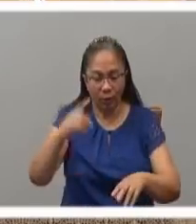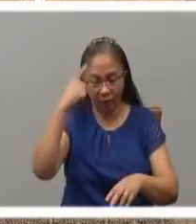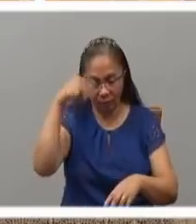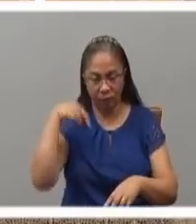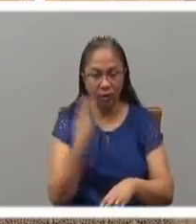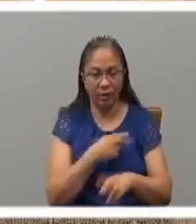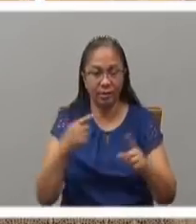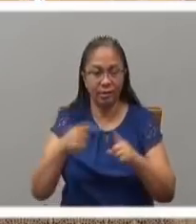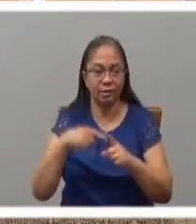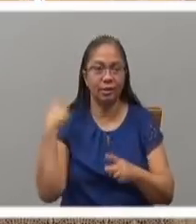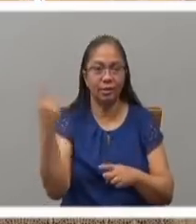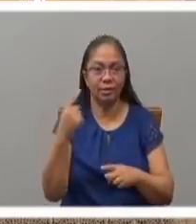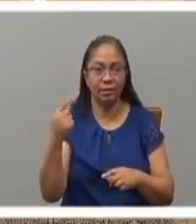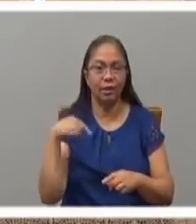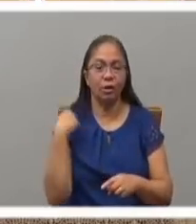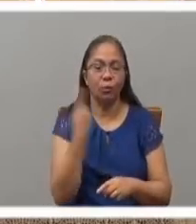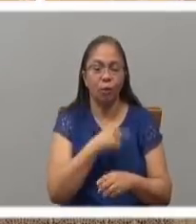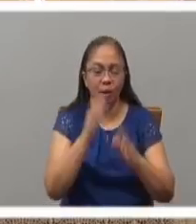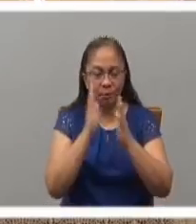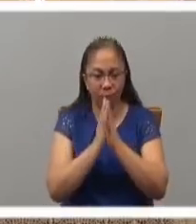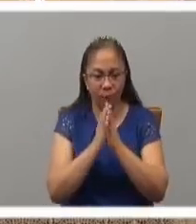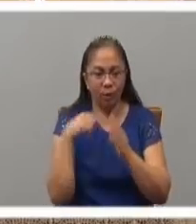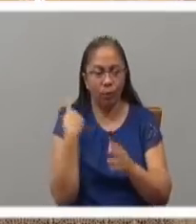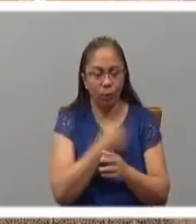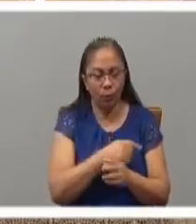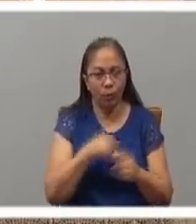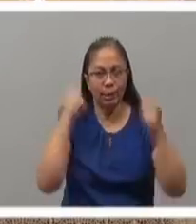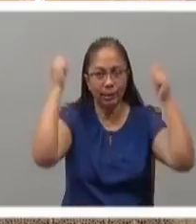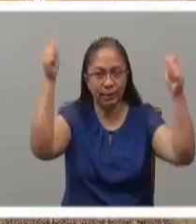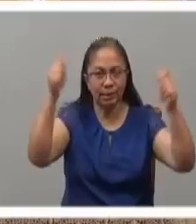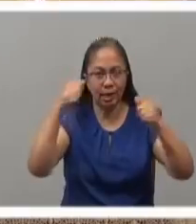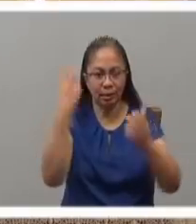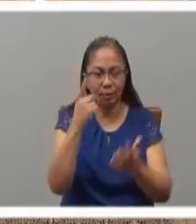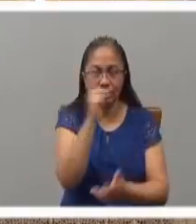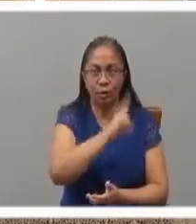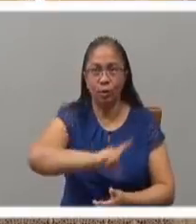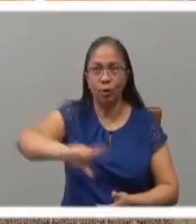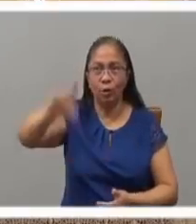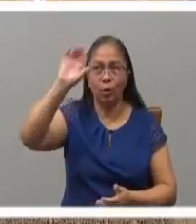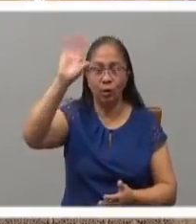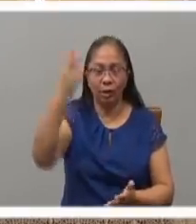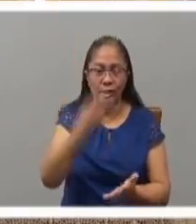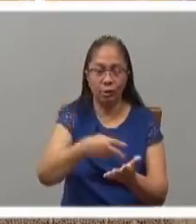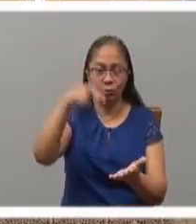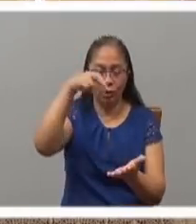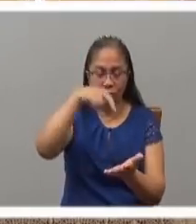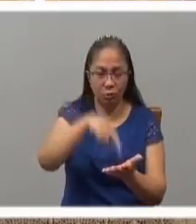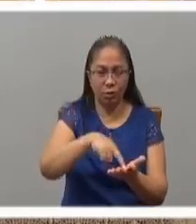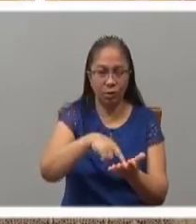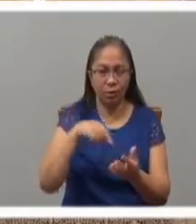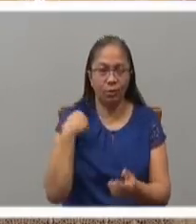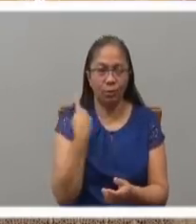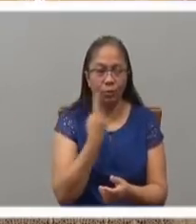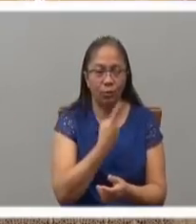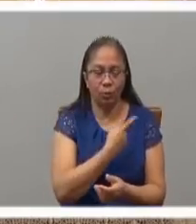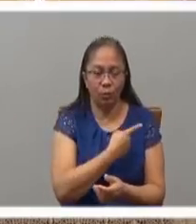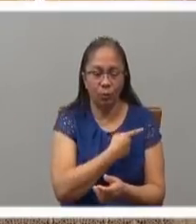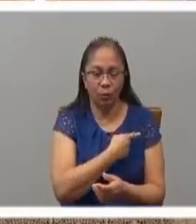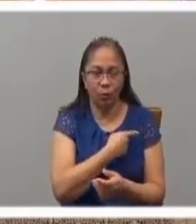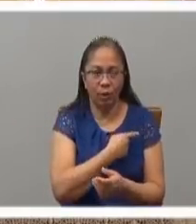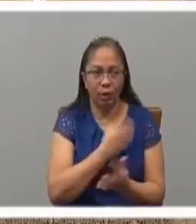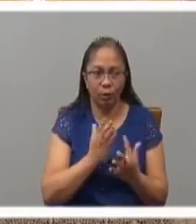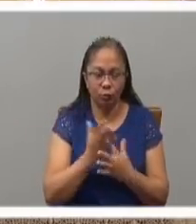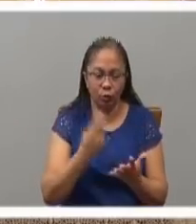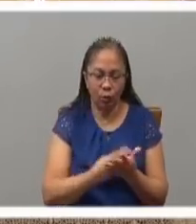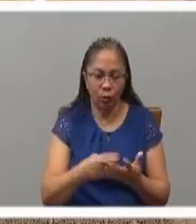eternity, grant that we who keep the solemnity of Christ's resurrection may, through the renewal brought